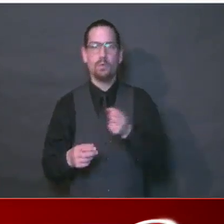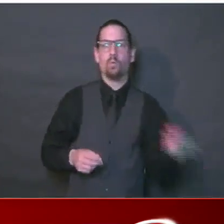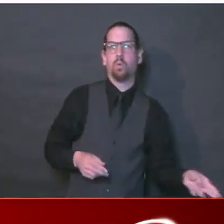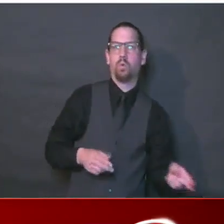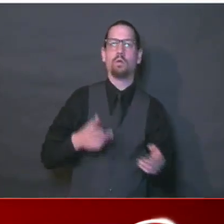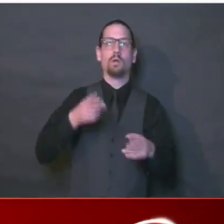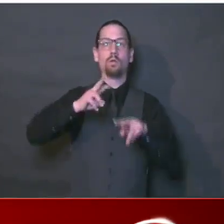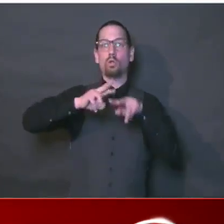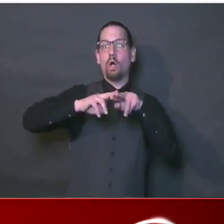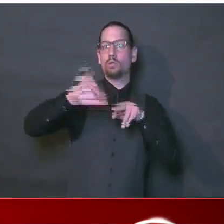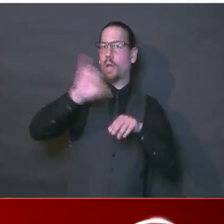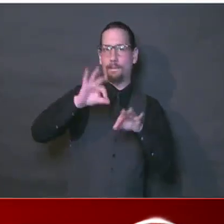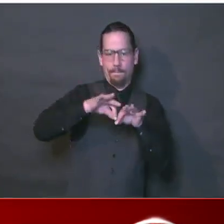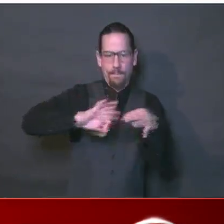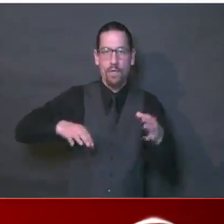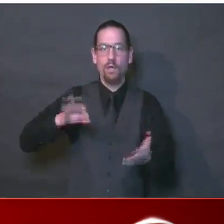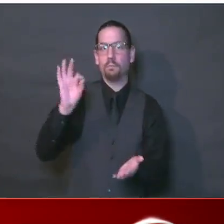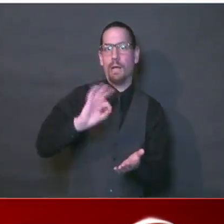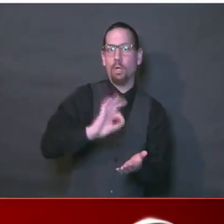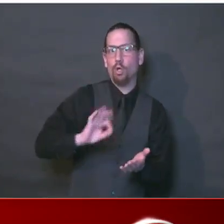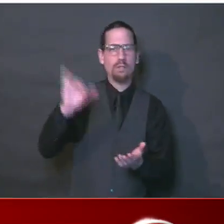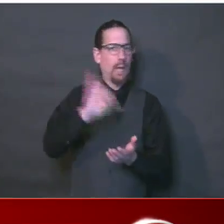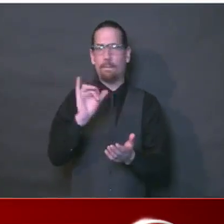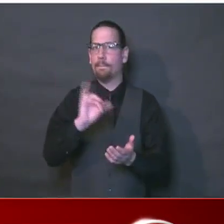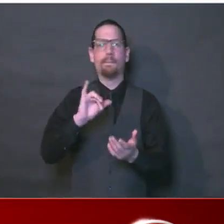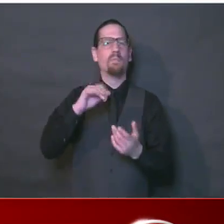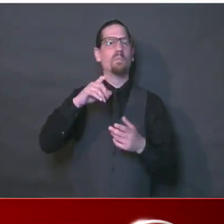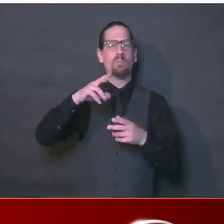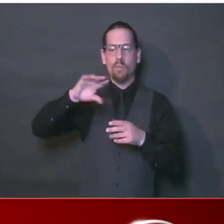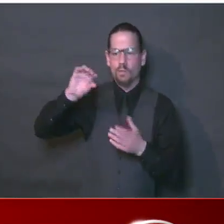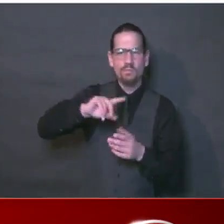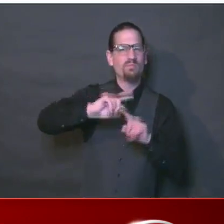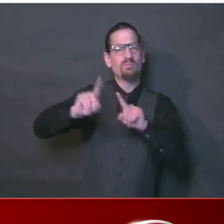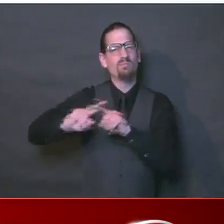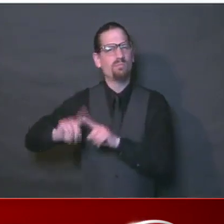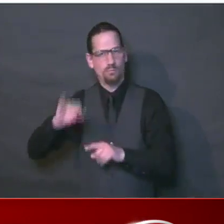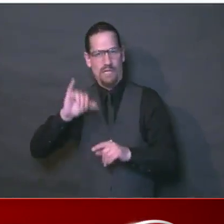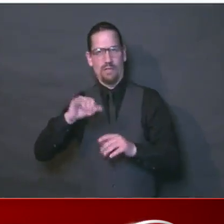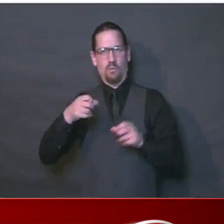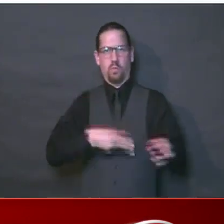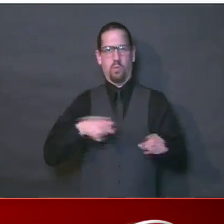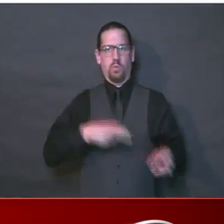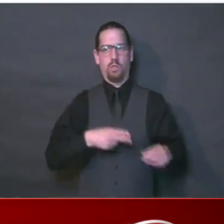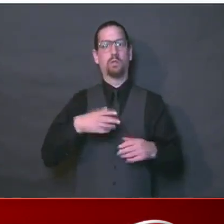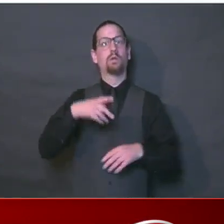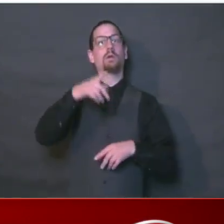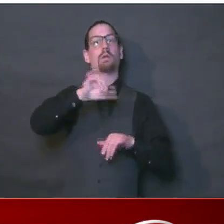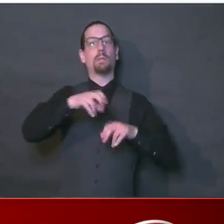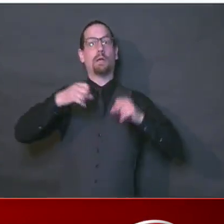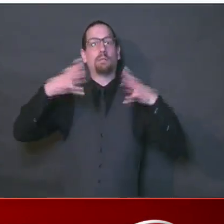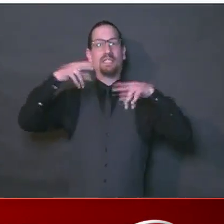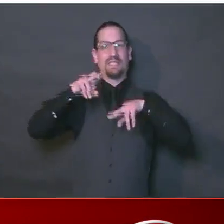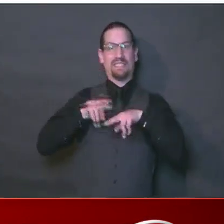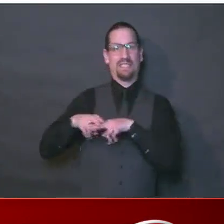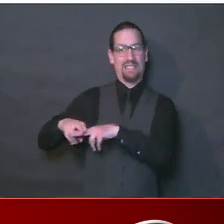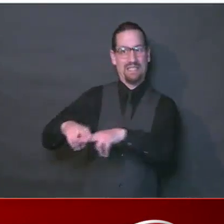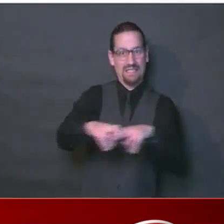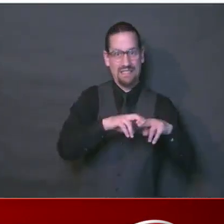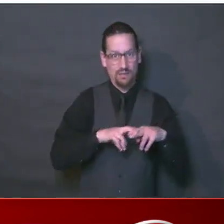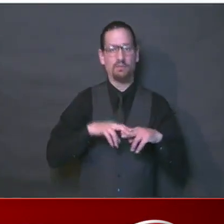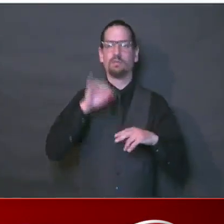the chance that respiratory droplets spread between people. This is also why we want people wearing